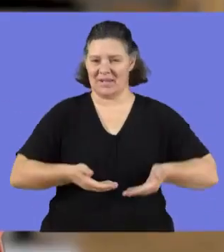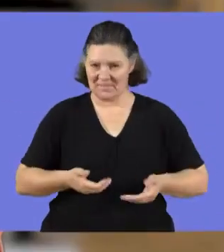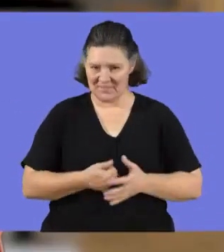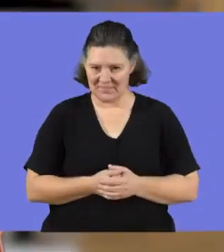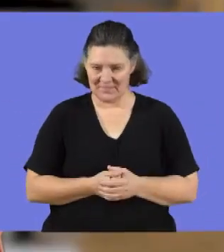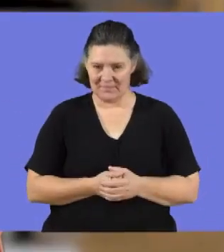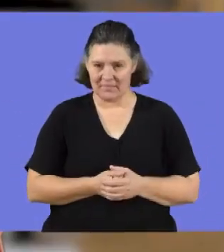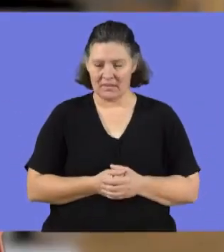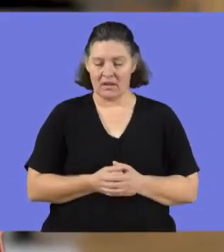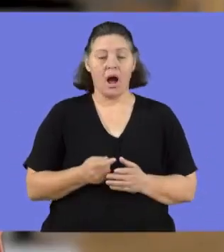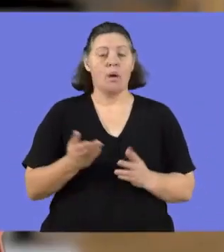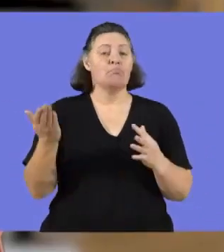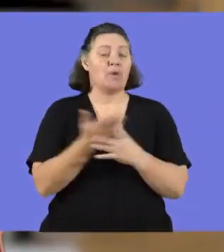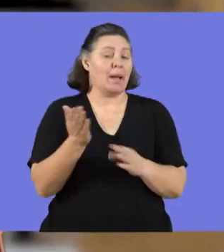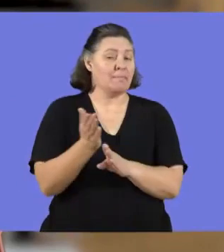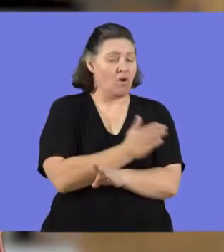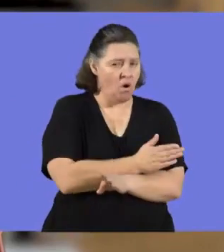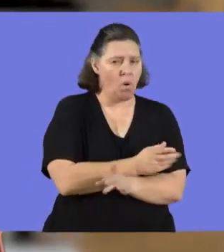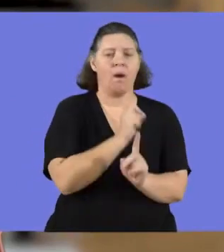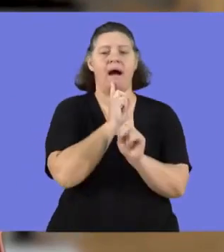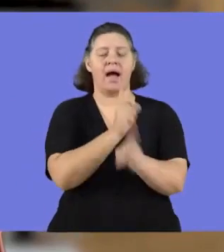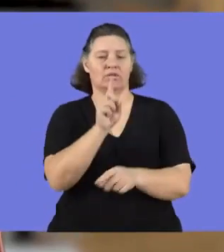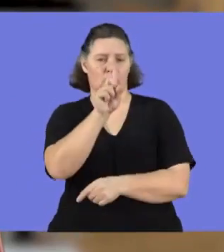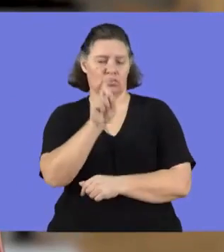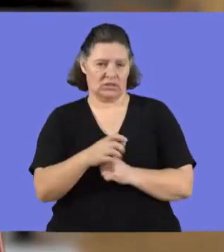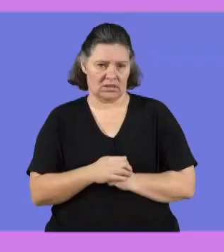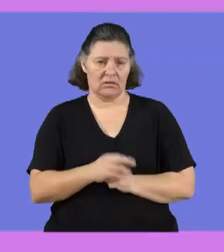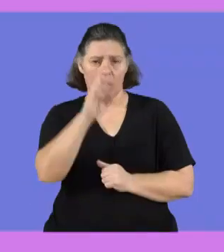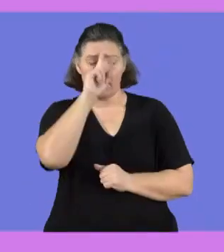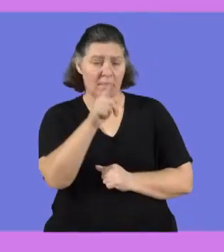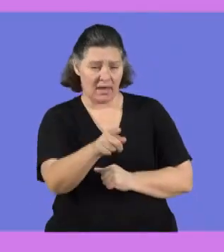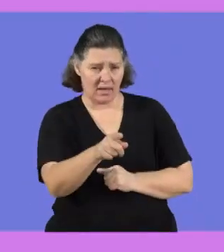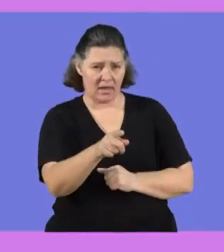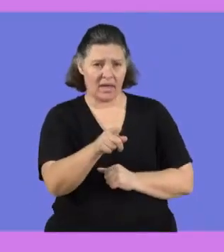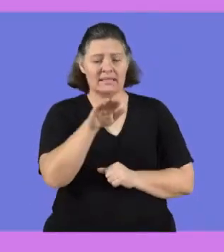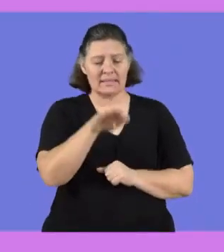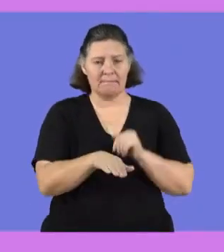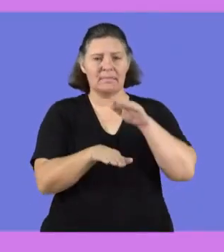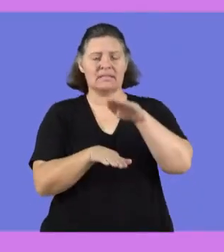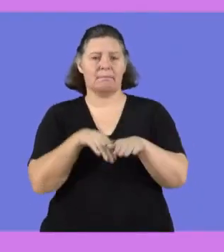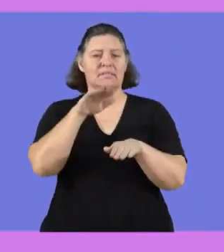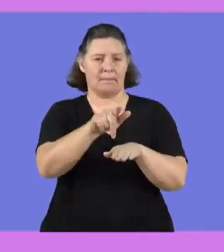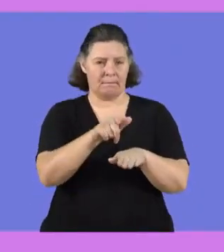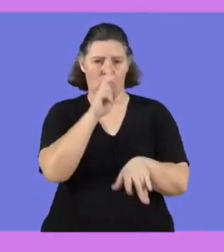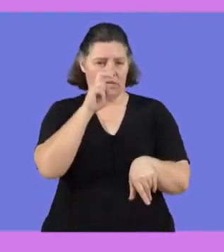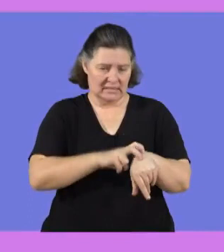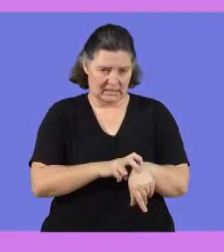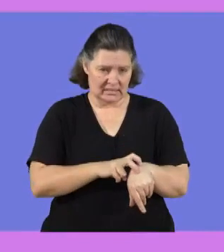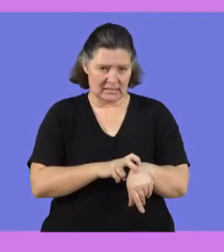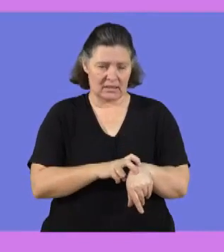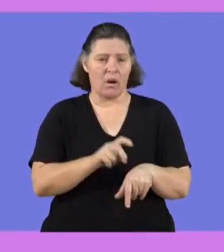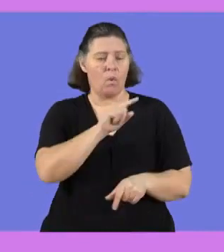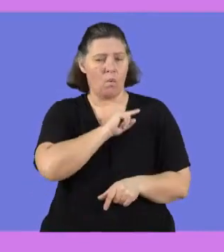Welcome back. Before the break, we were answering this question. Remember the steps that we need to